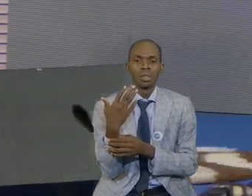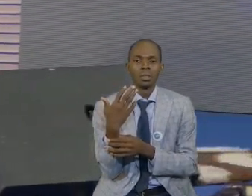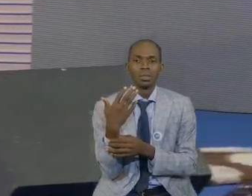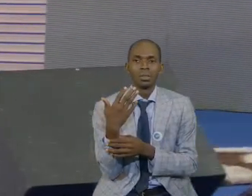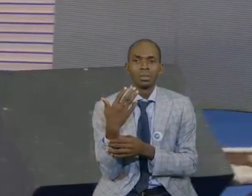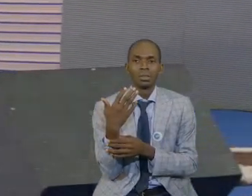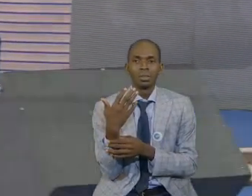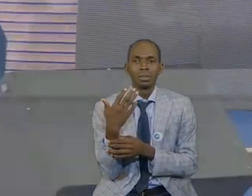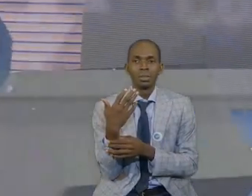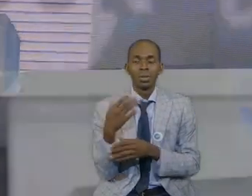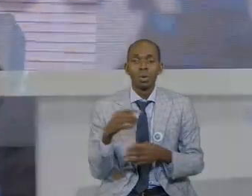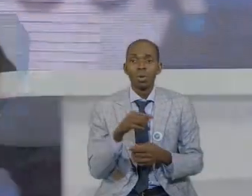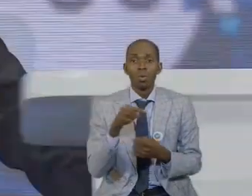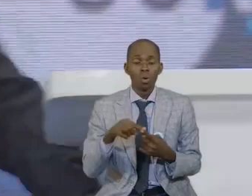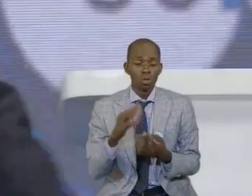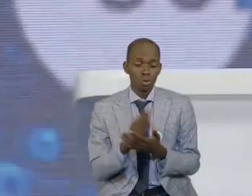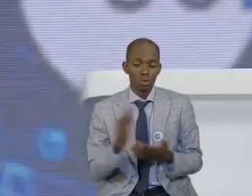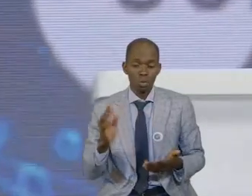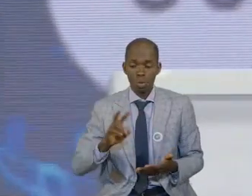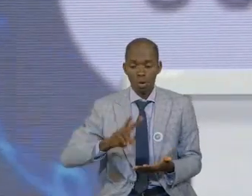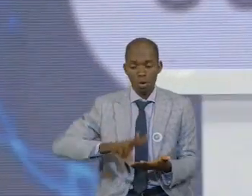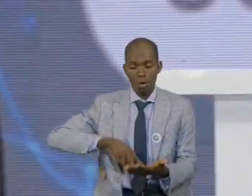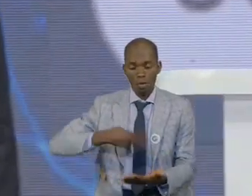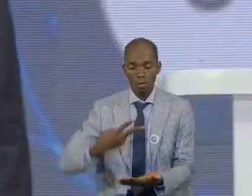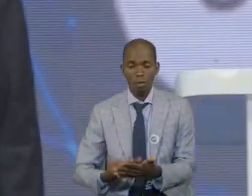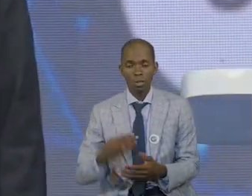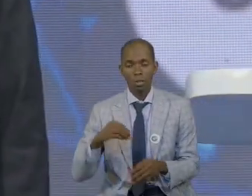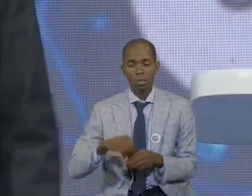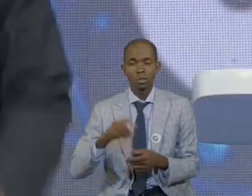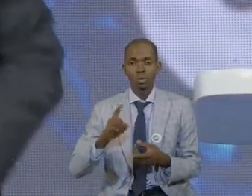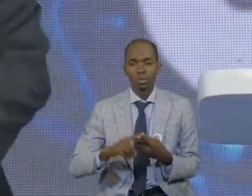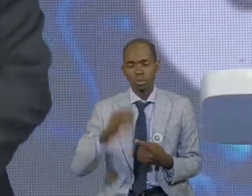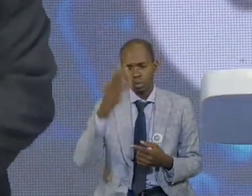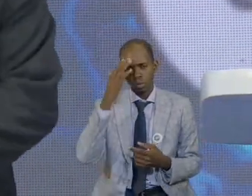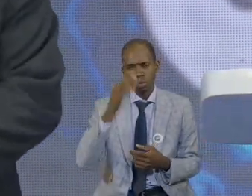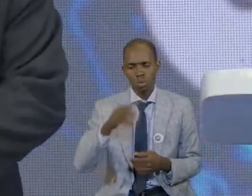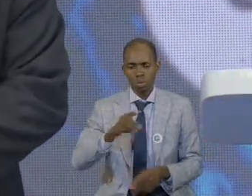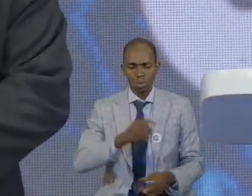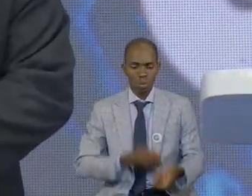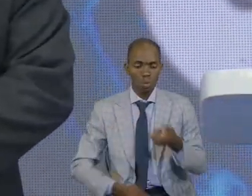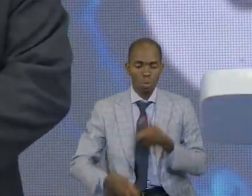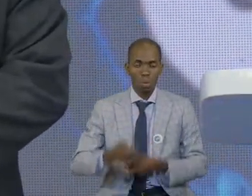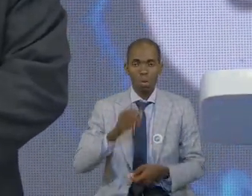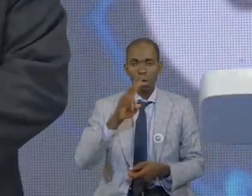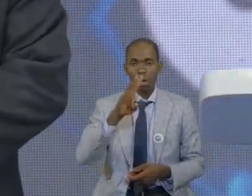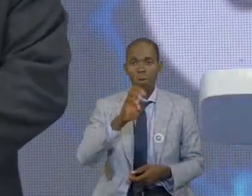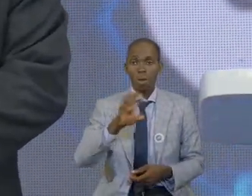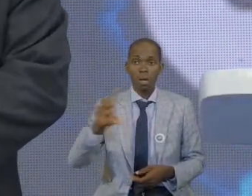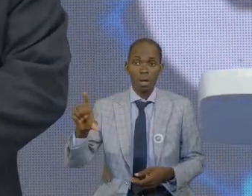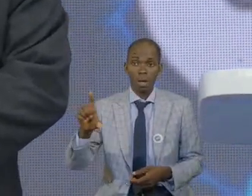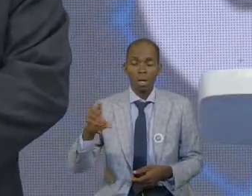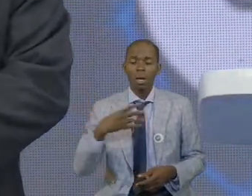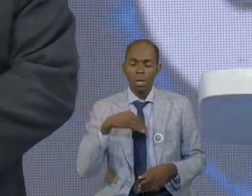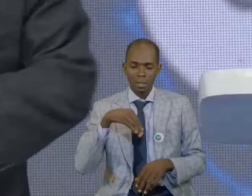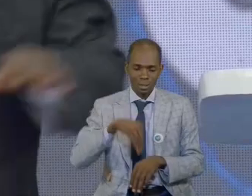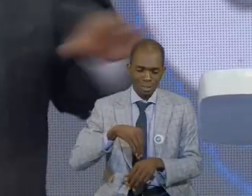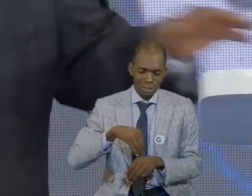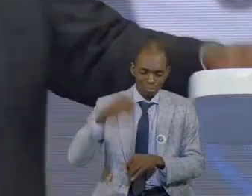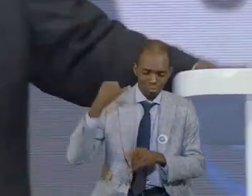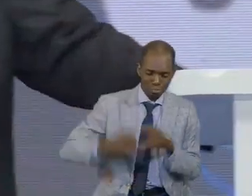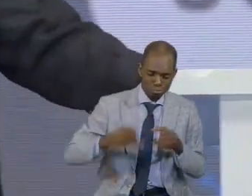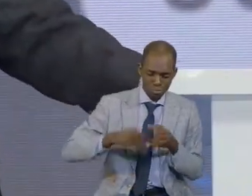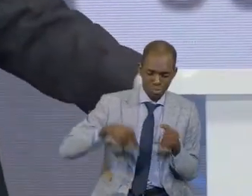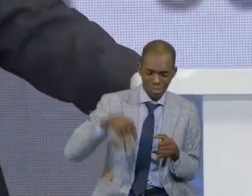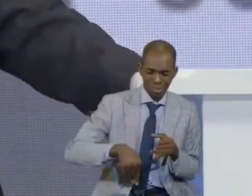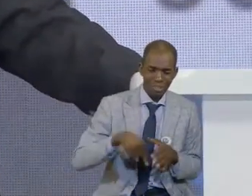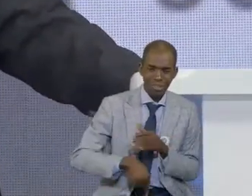When somebody falls into the well and is at the bottom of the well and